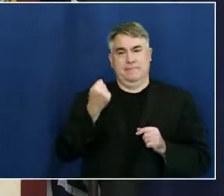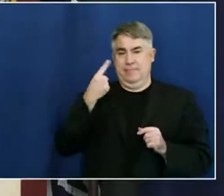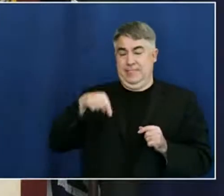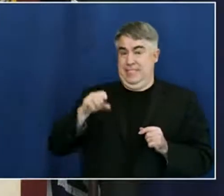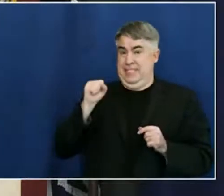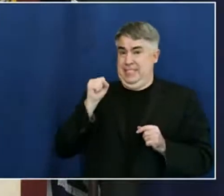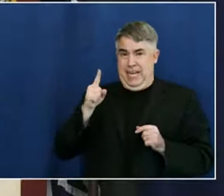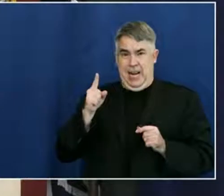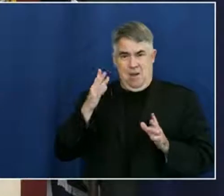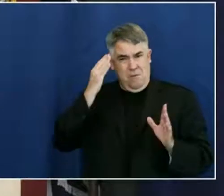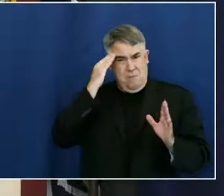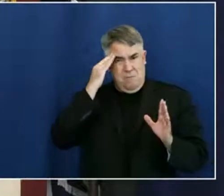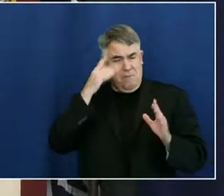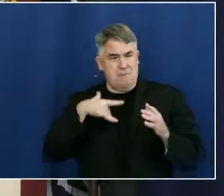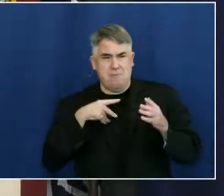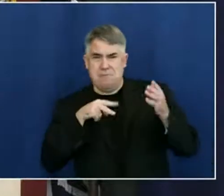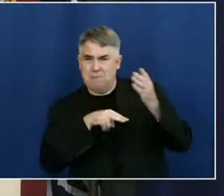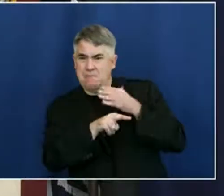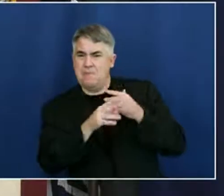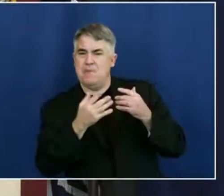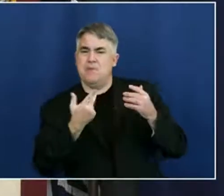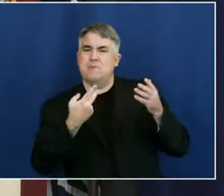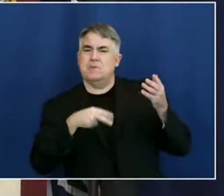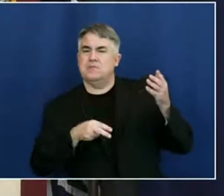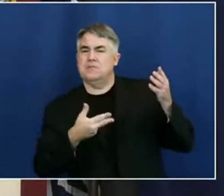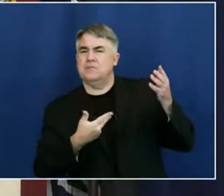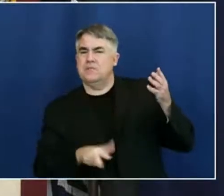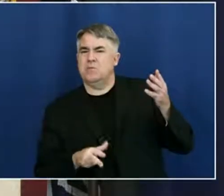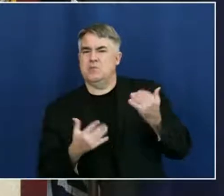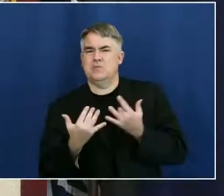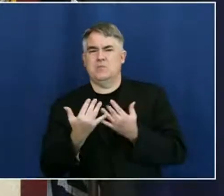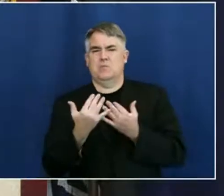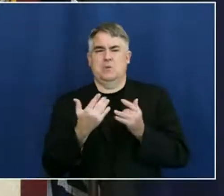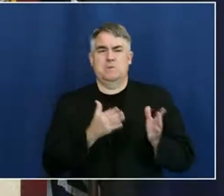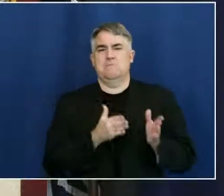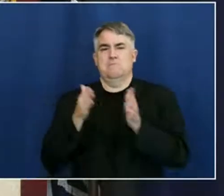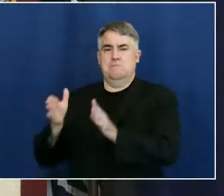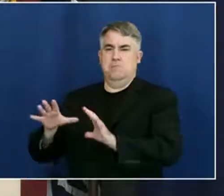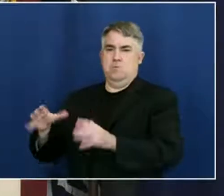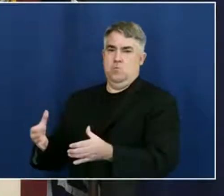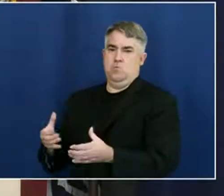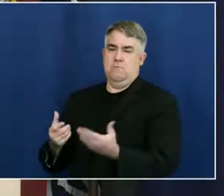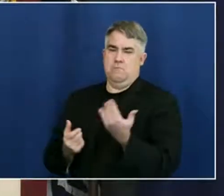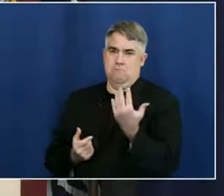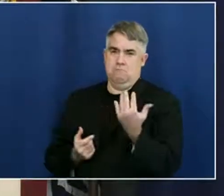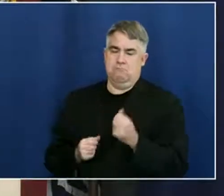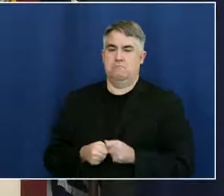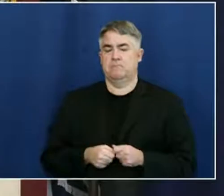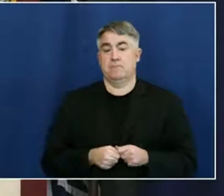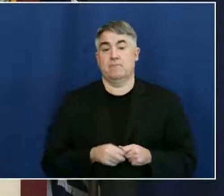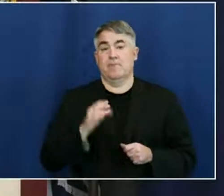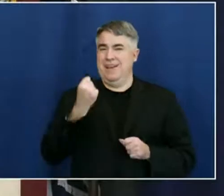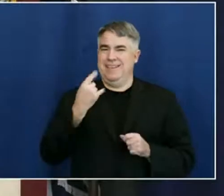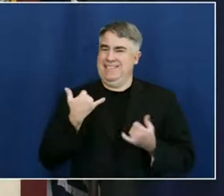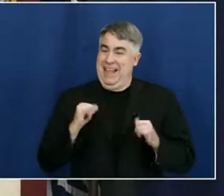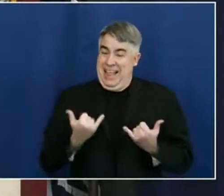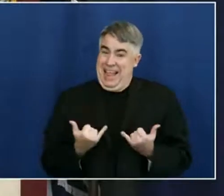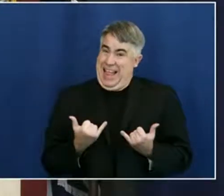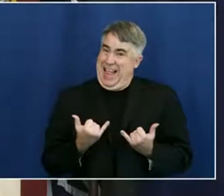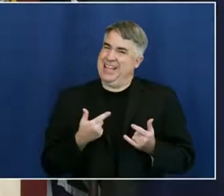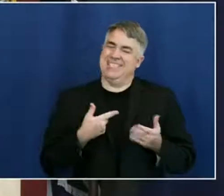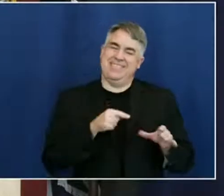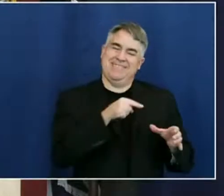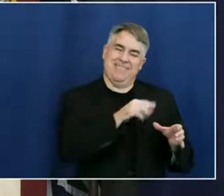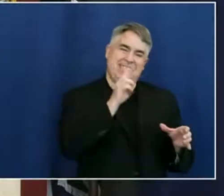away from being able to move into those tiers. But we are working to prepare for that. We're working to build out and have ready